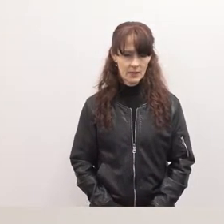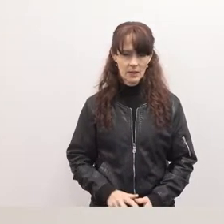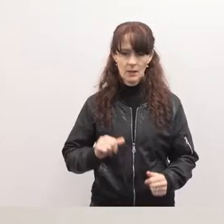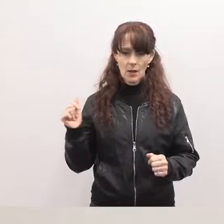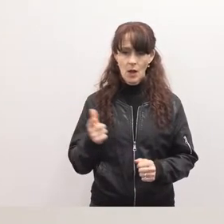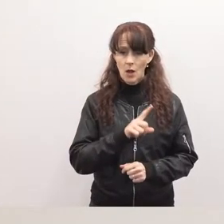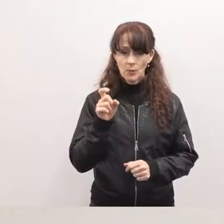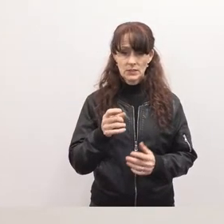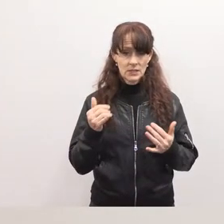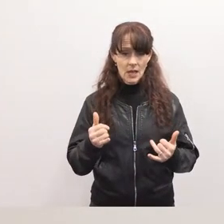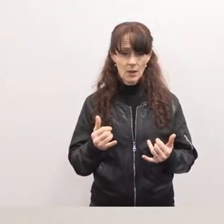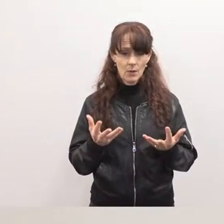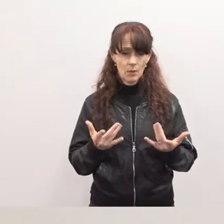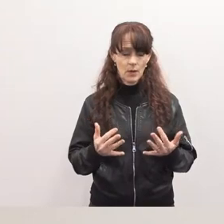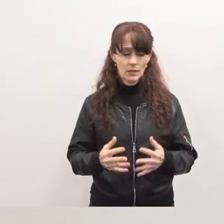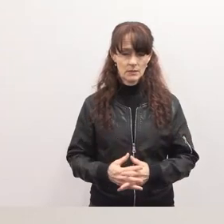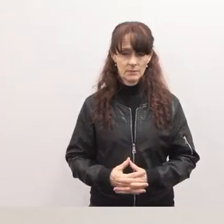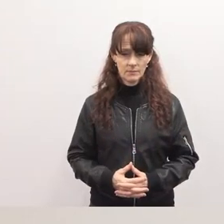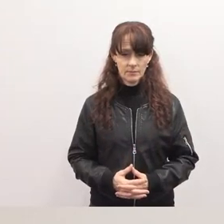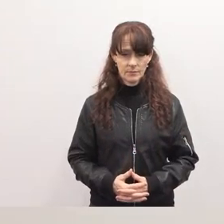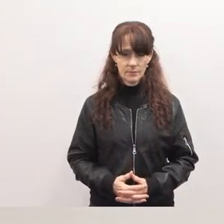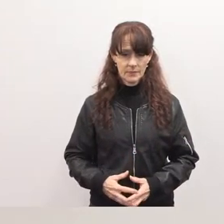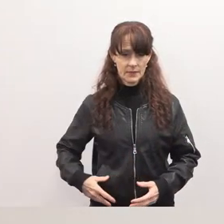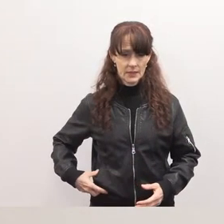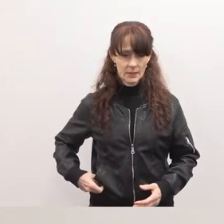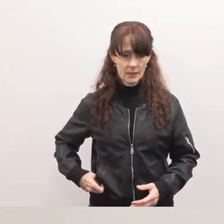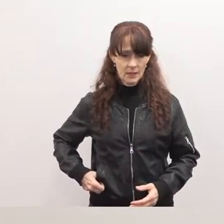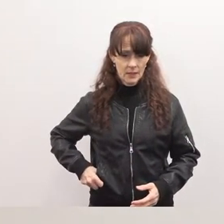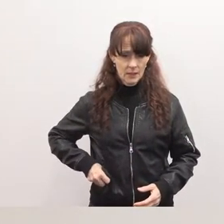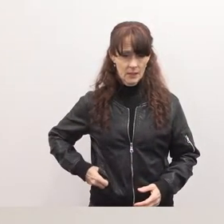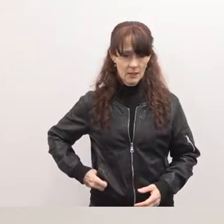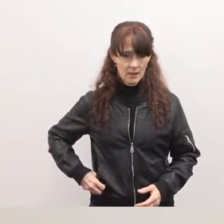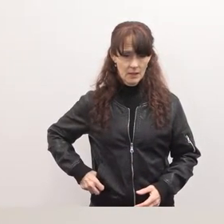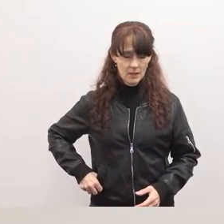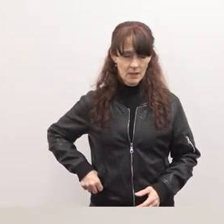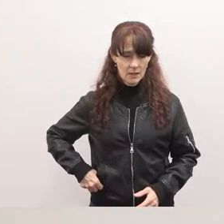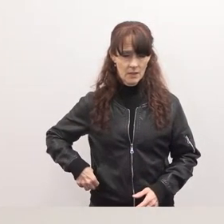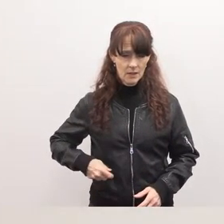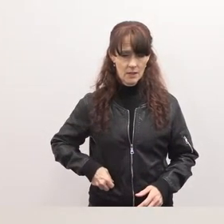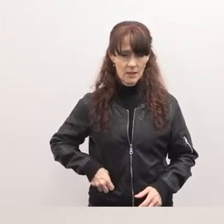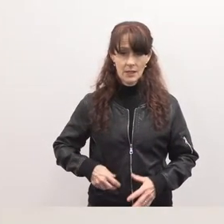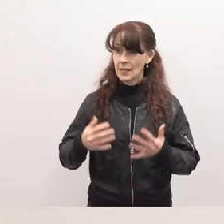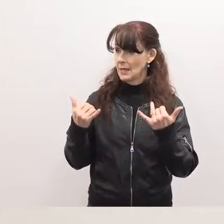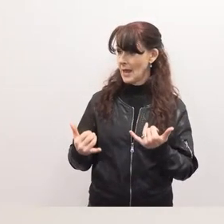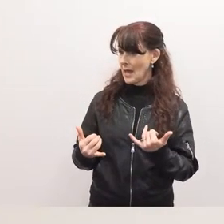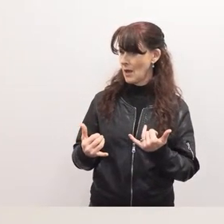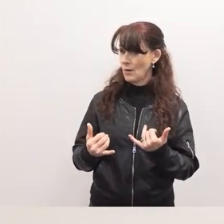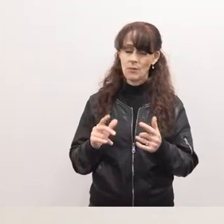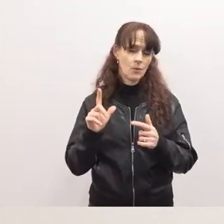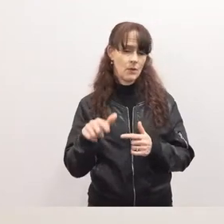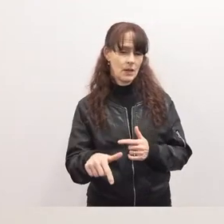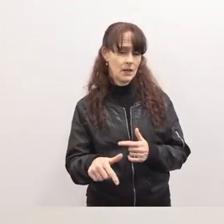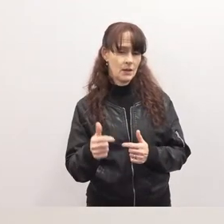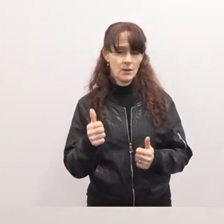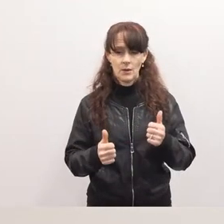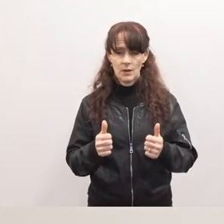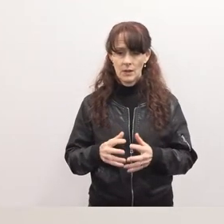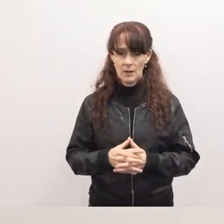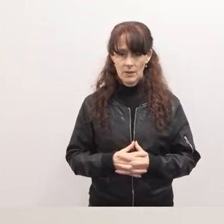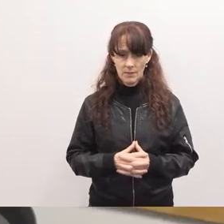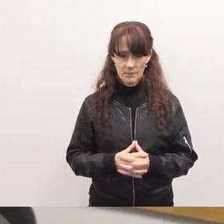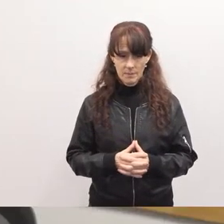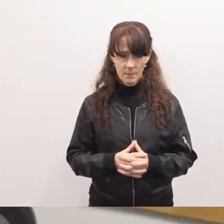wait? Well, let's check in with Mr. Strumpfer and see if he wants questions now or if he would like to wait. I'm